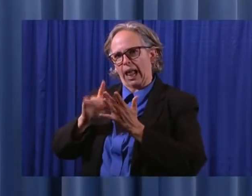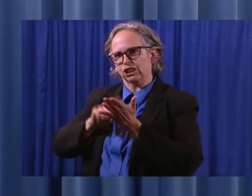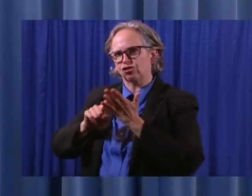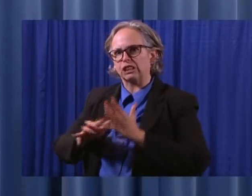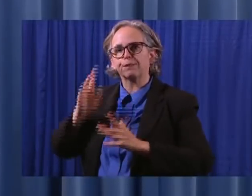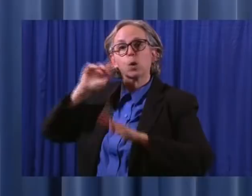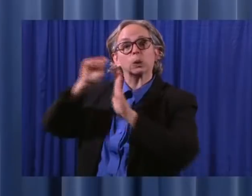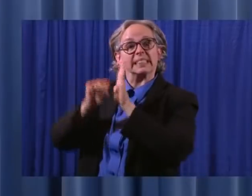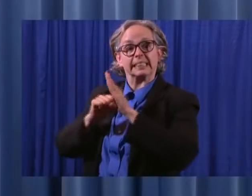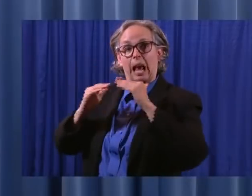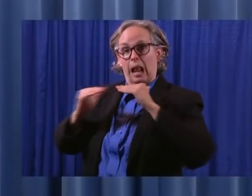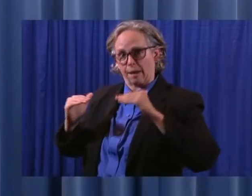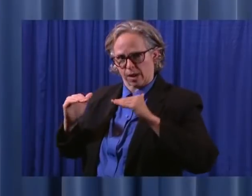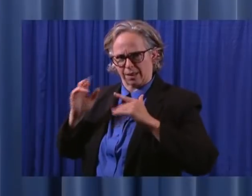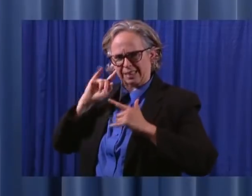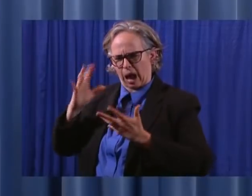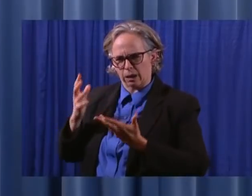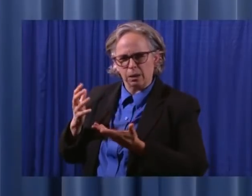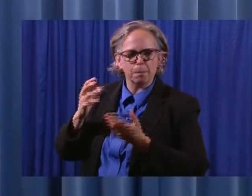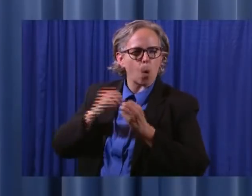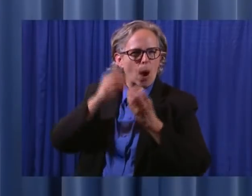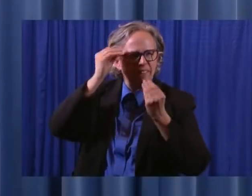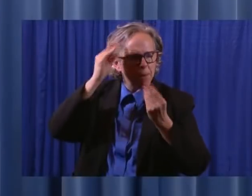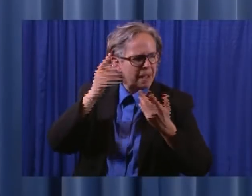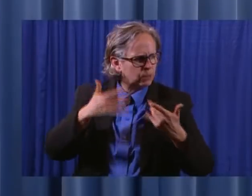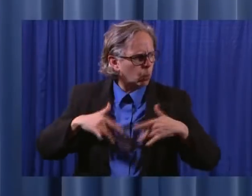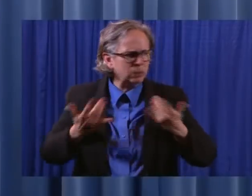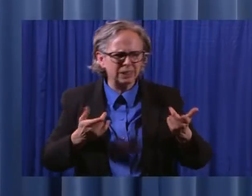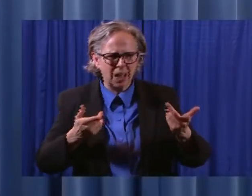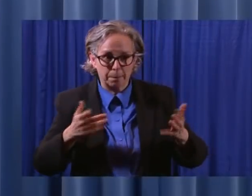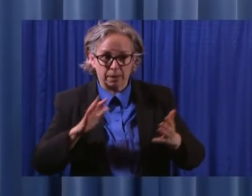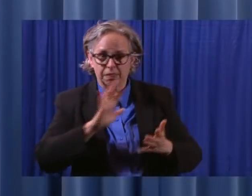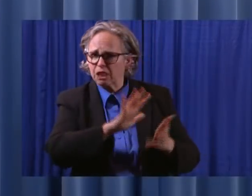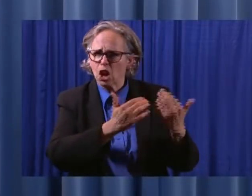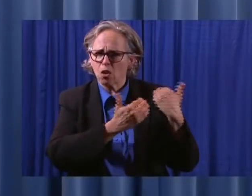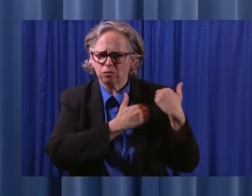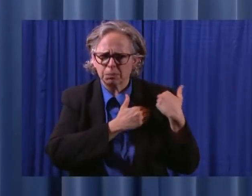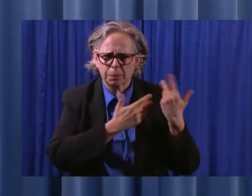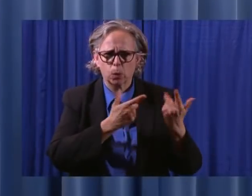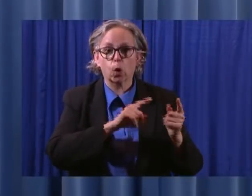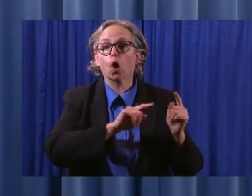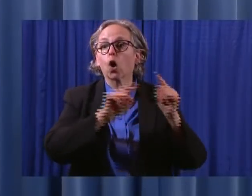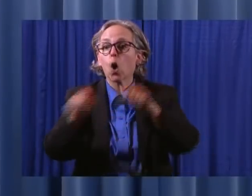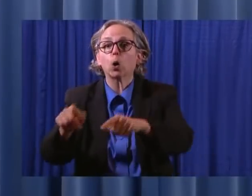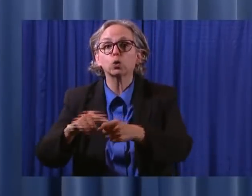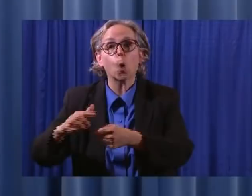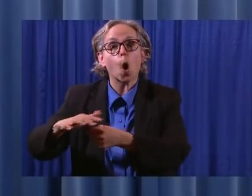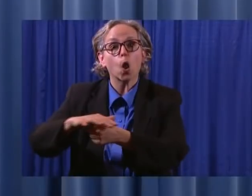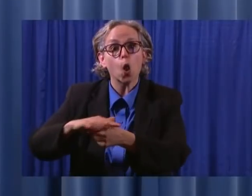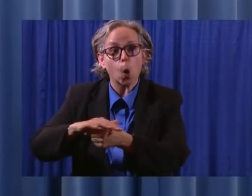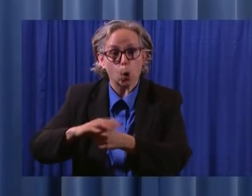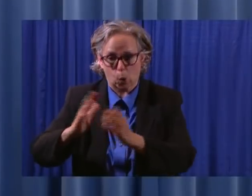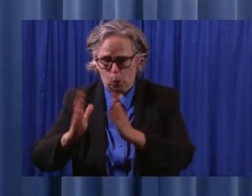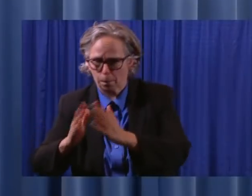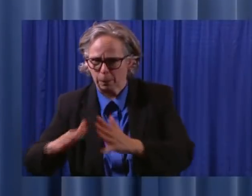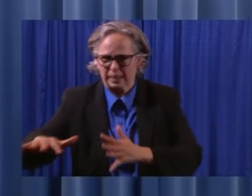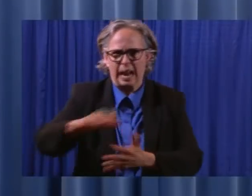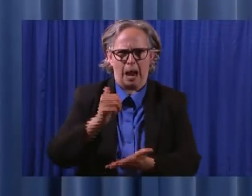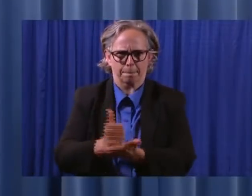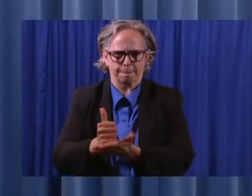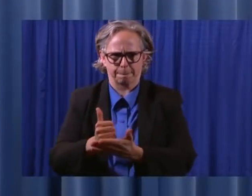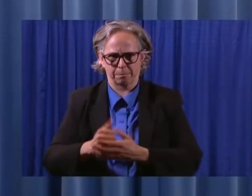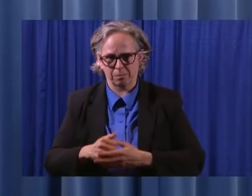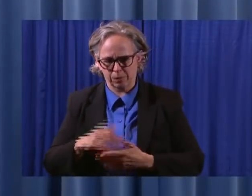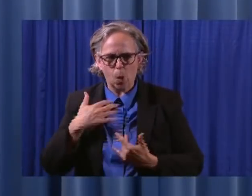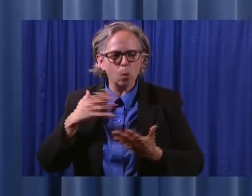far. They are there to go in and help local communities. So I'll get a report to you on that. It is a good question, and it's